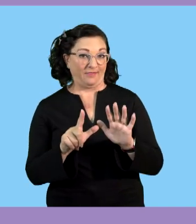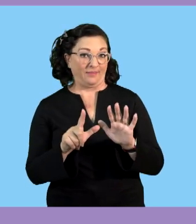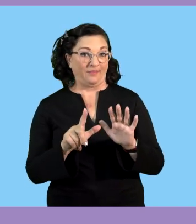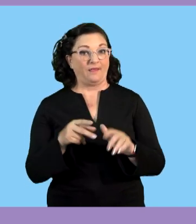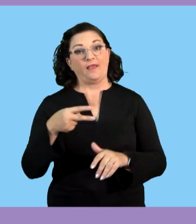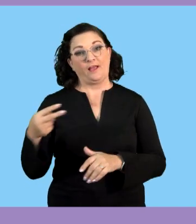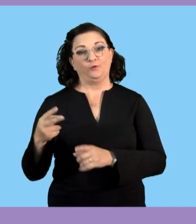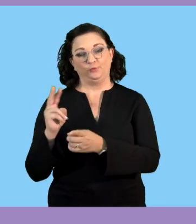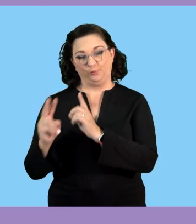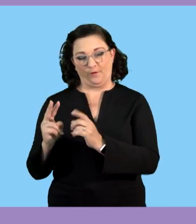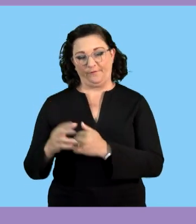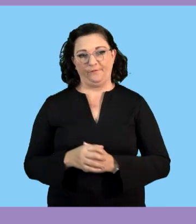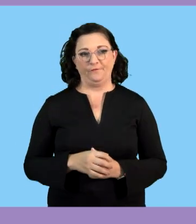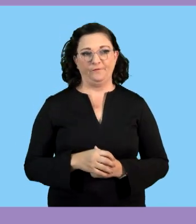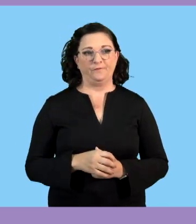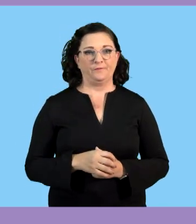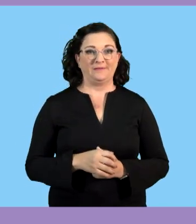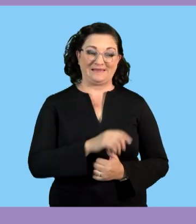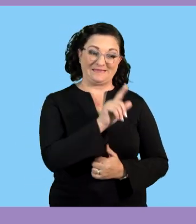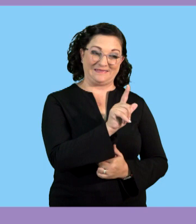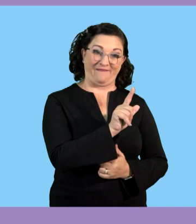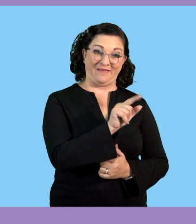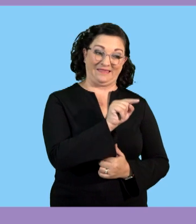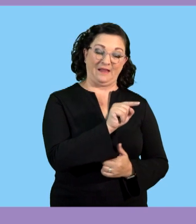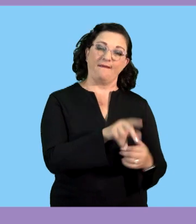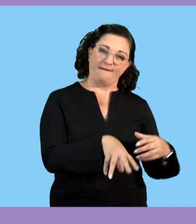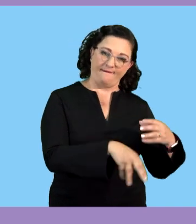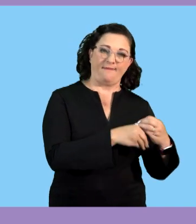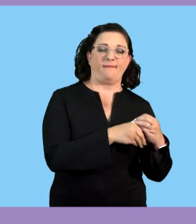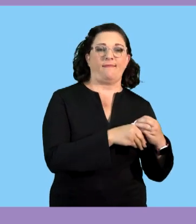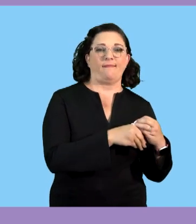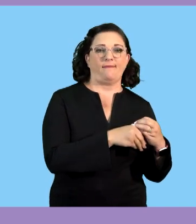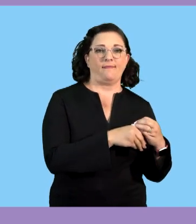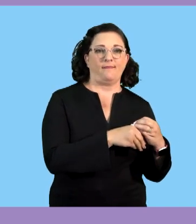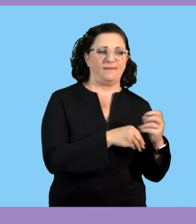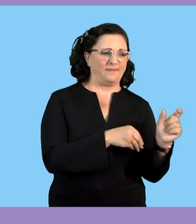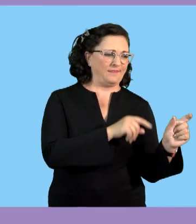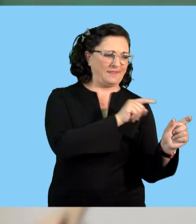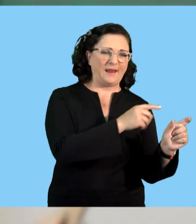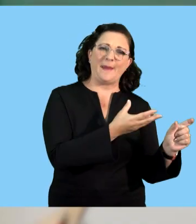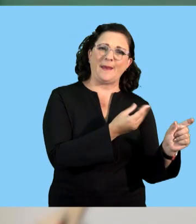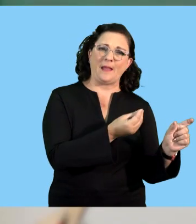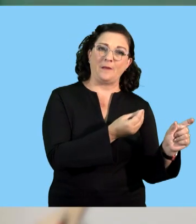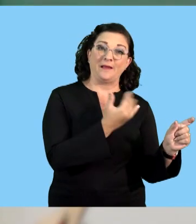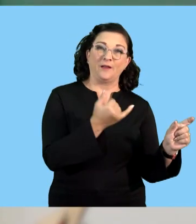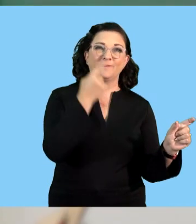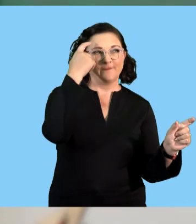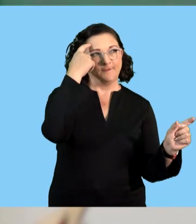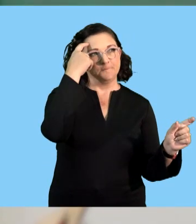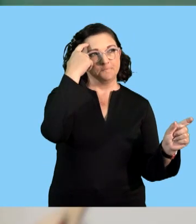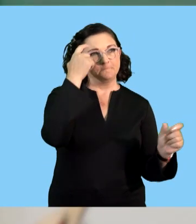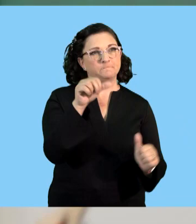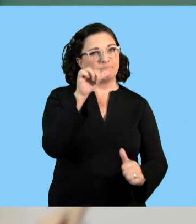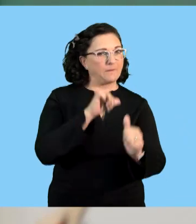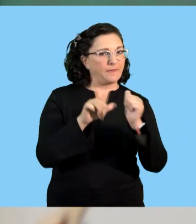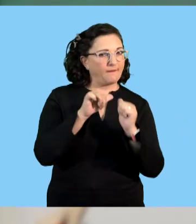here x plus 7 is equals to 12. So 7 was added to this number and the result was 12. How do we reverse this process? We are going